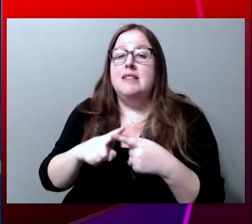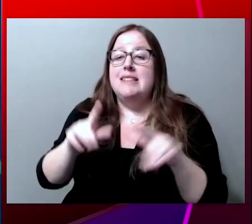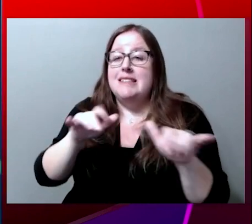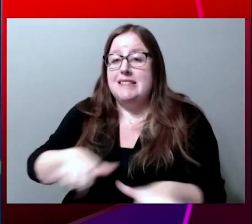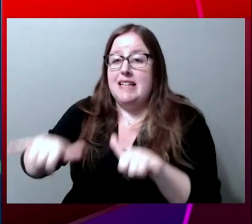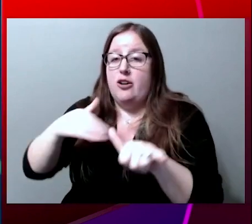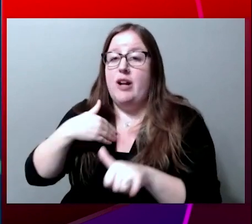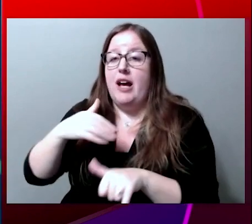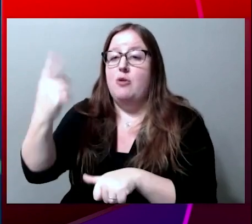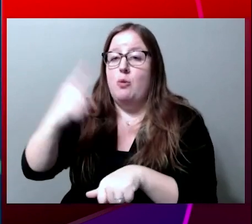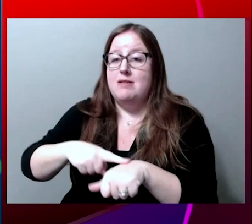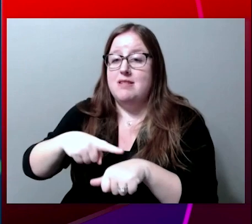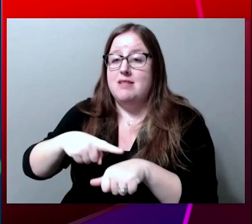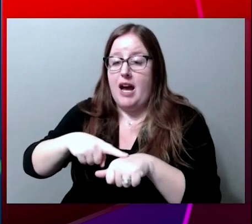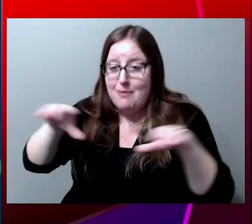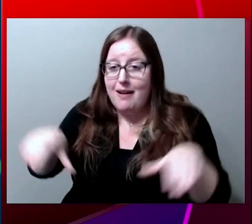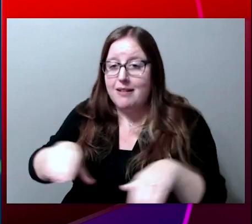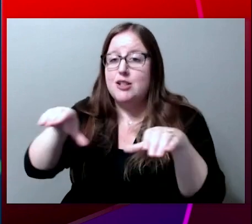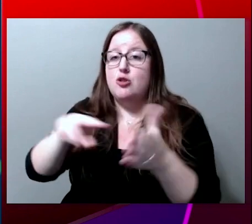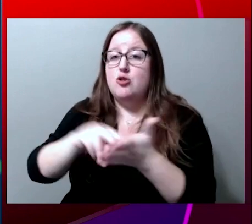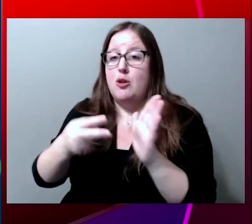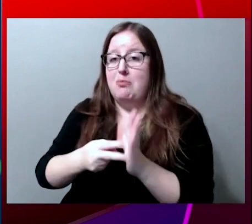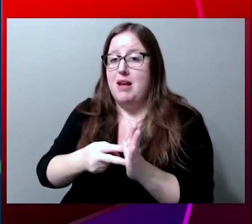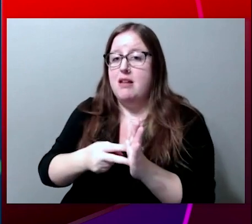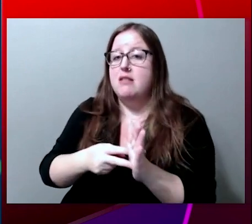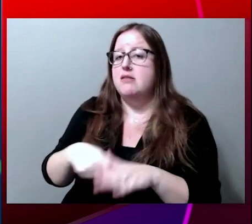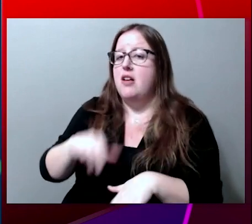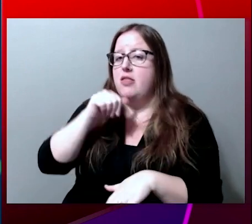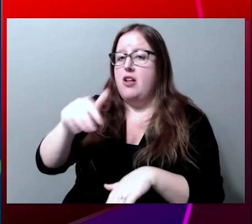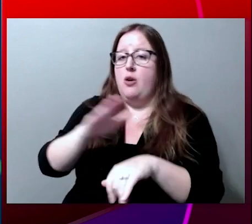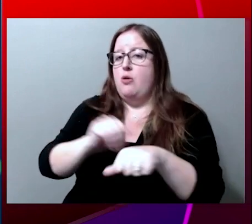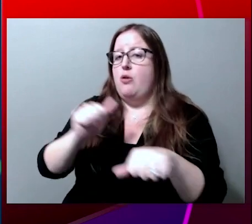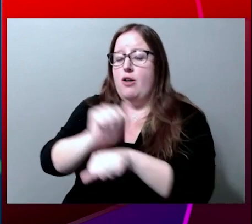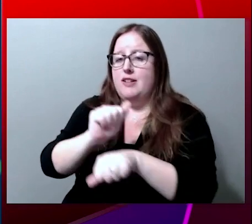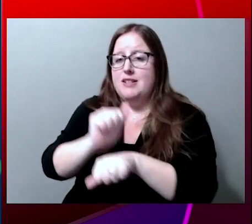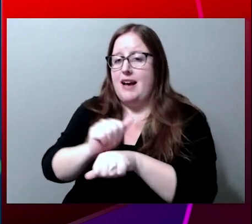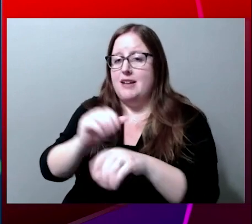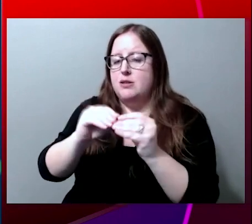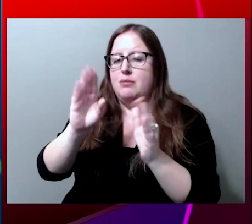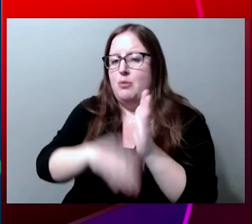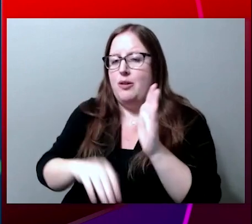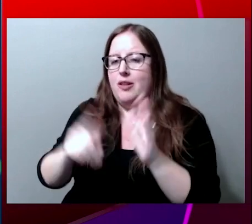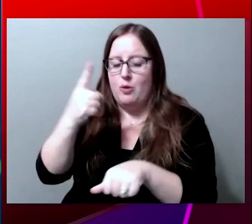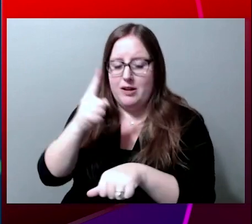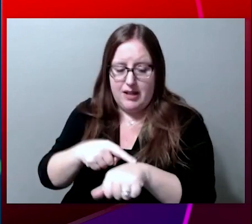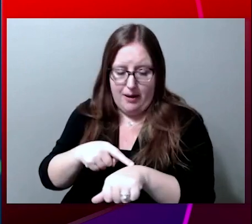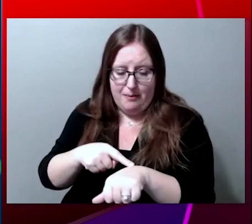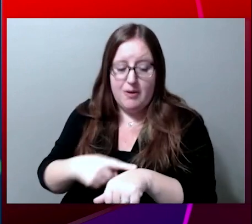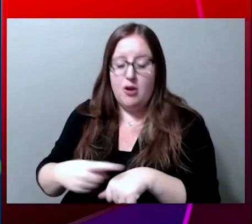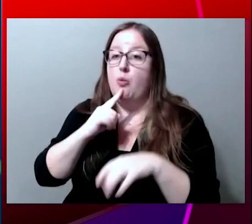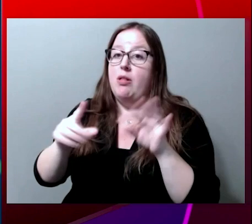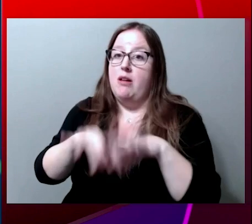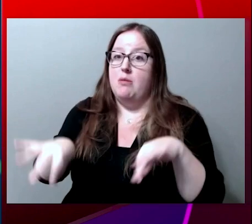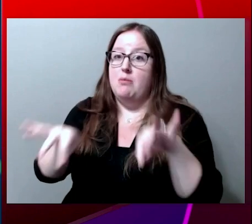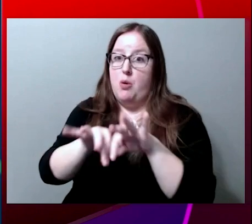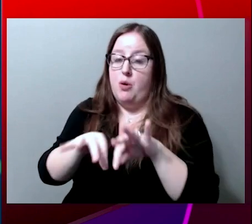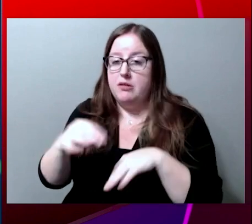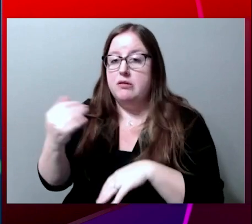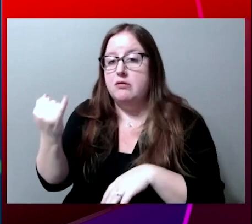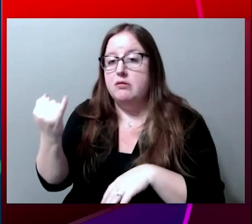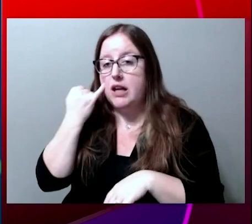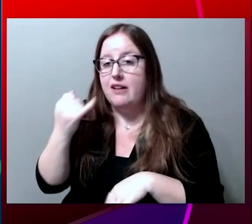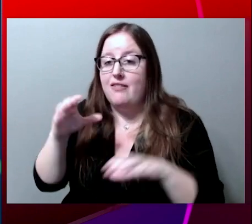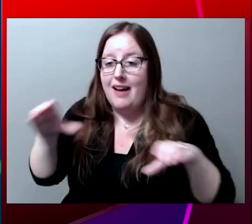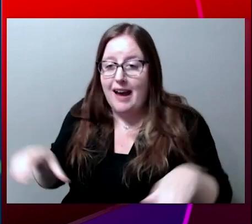execution model, meaning they'll make sure that they don't call the tasks in your workflow more than once. And this is really important when you're doing things, say actions that are